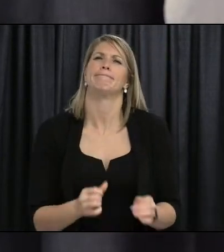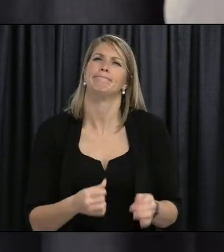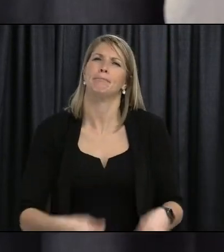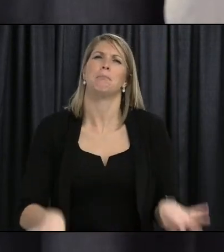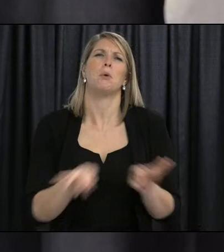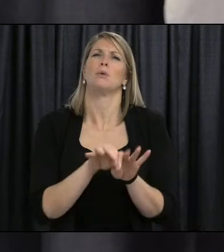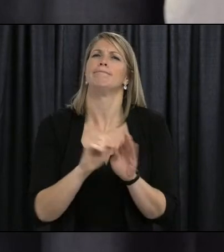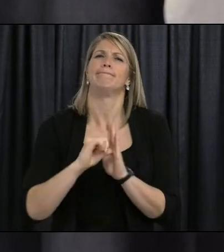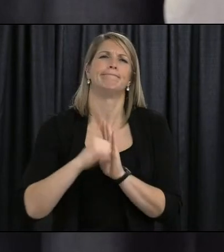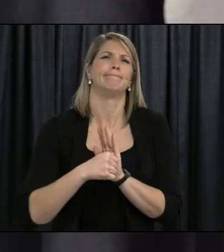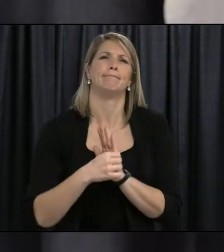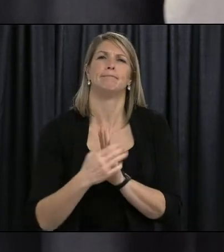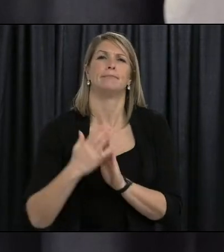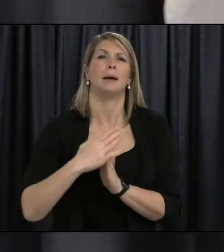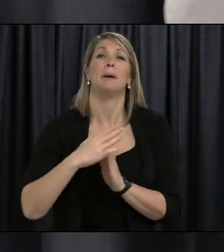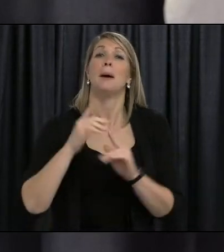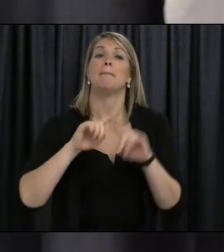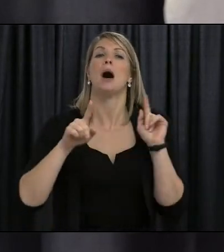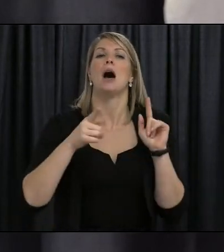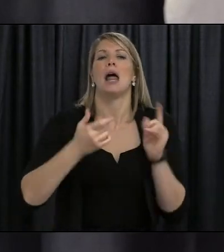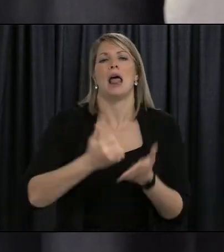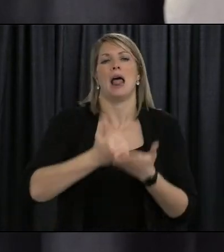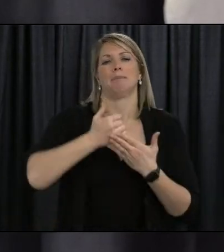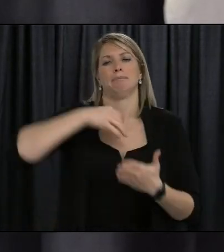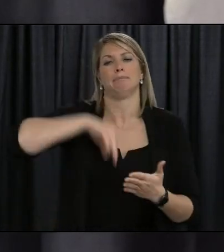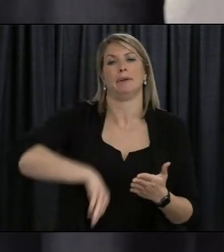future possible scenarios that we have to deal with.